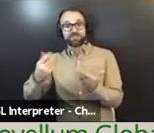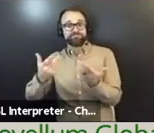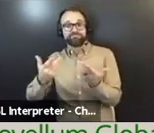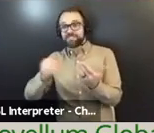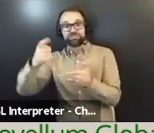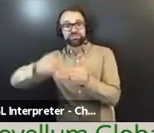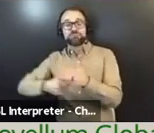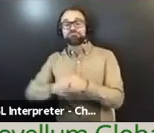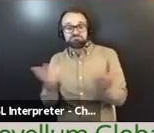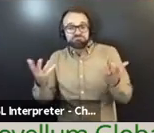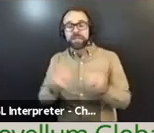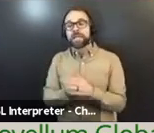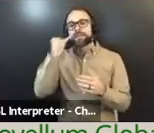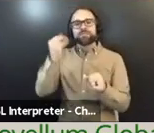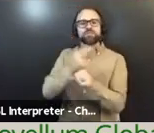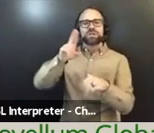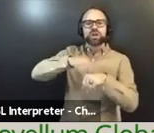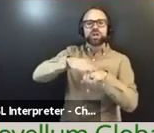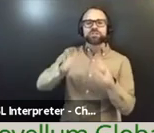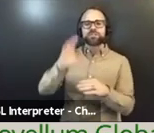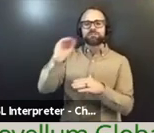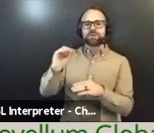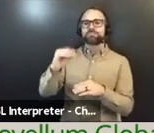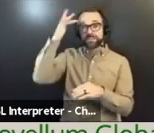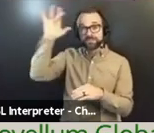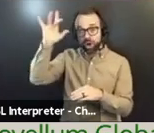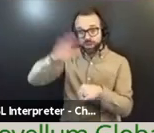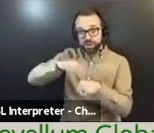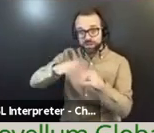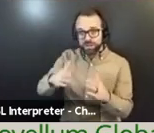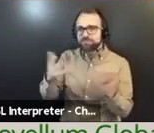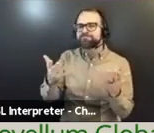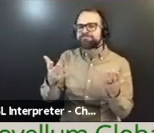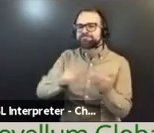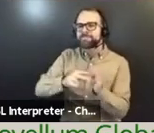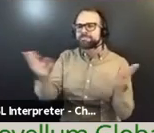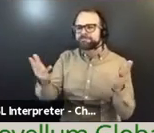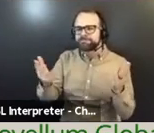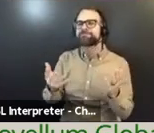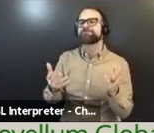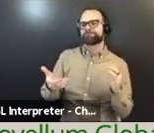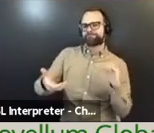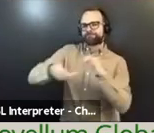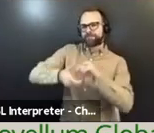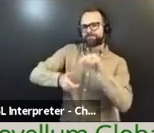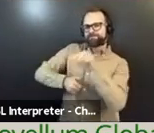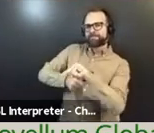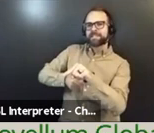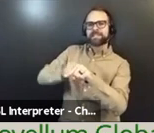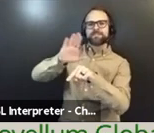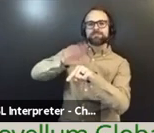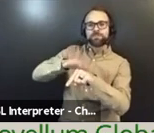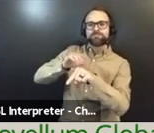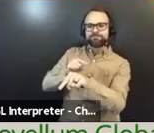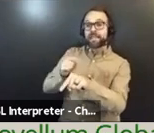advice would be, when you're using a consulting firm, and this is where we say smart consultant, is you want to work with a firm that has a consultant that